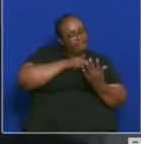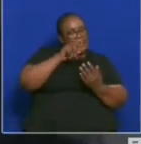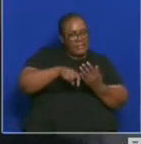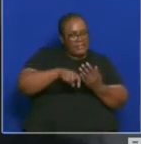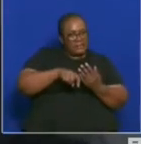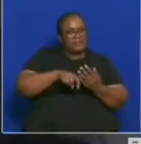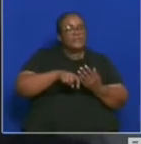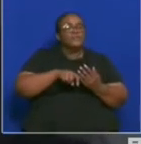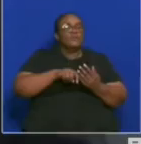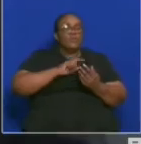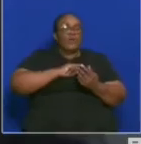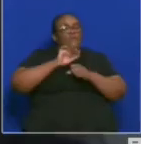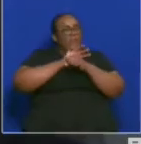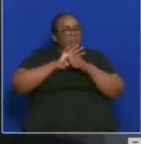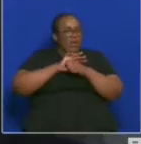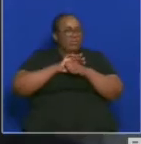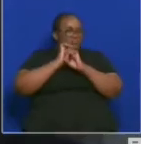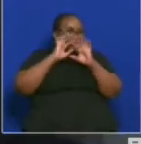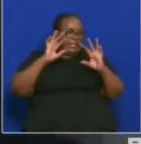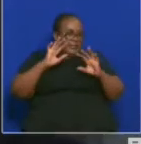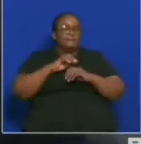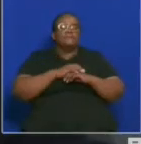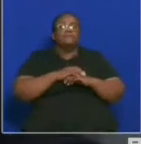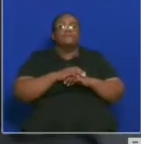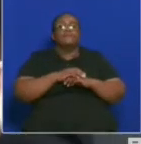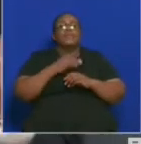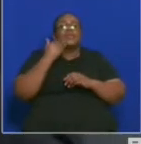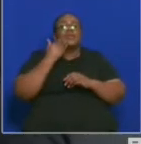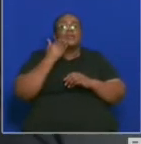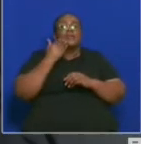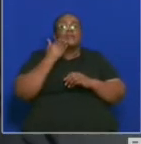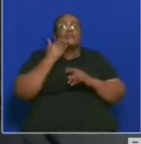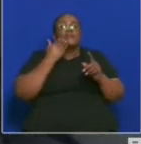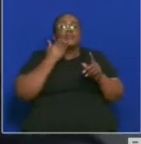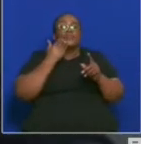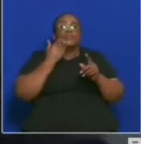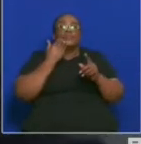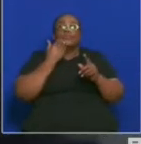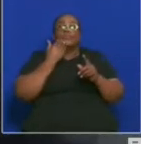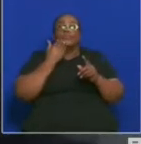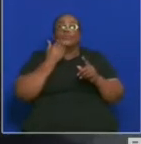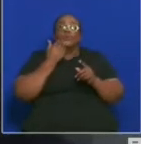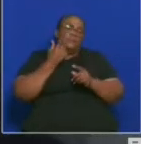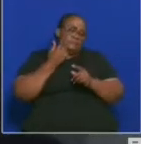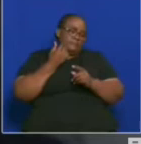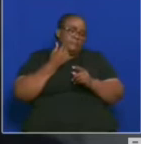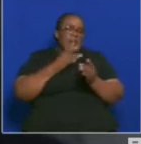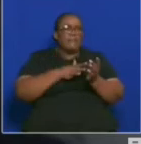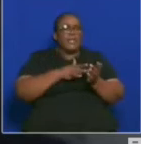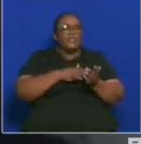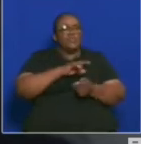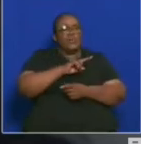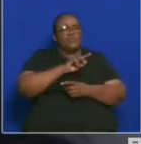page 1 of the bundle. So if you could perhaps just take out page 1 to 3 and have it next